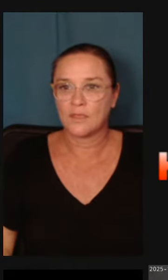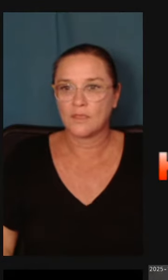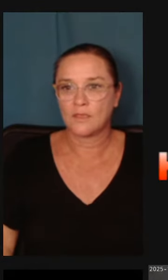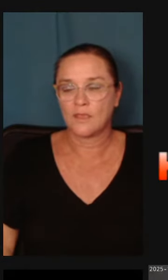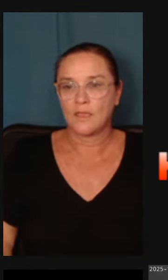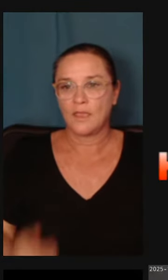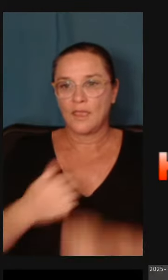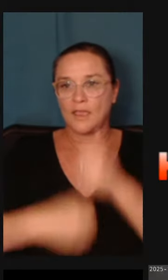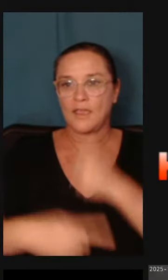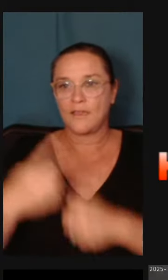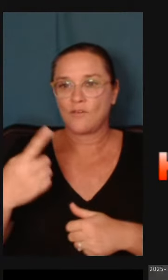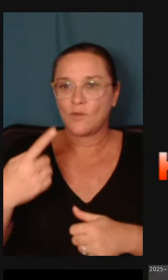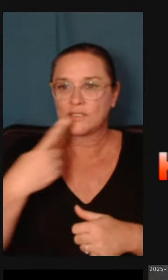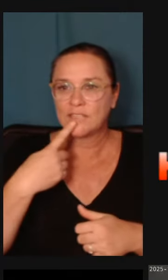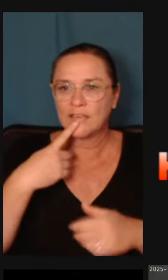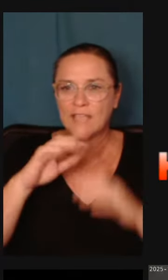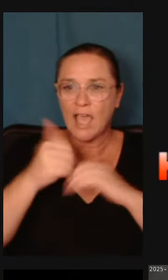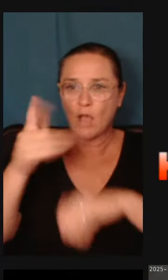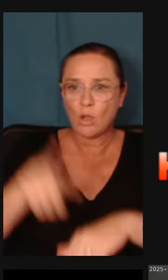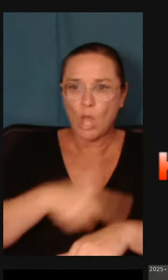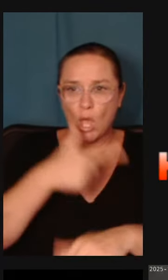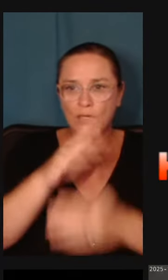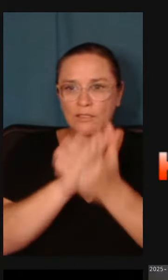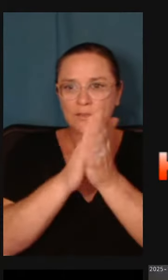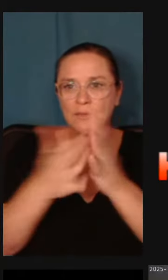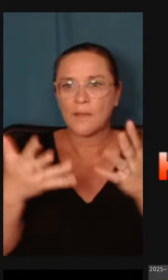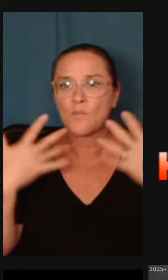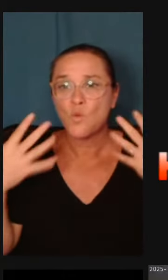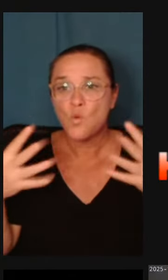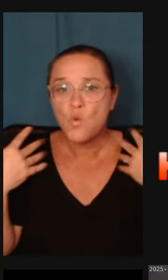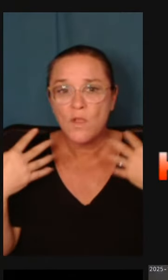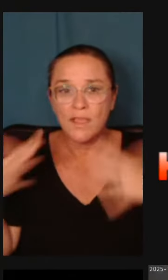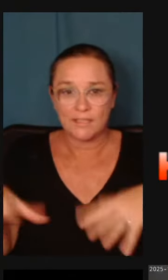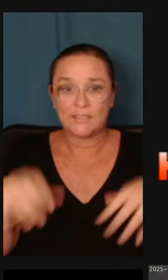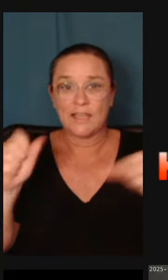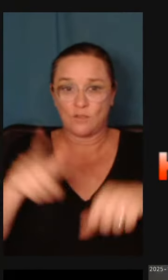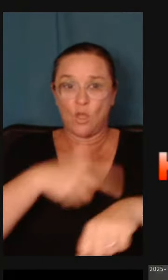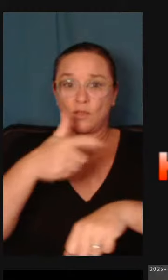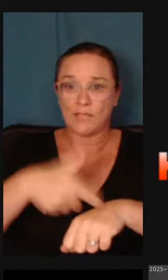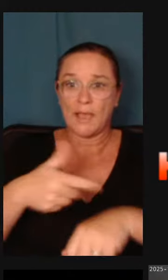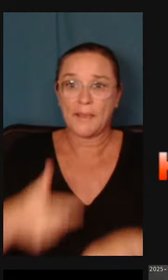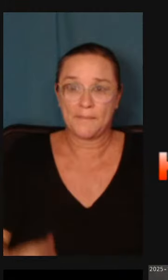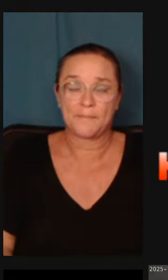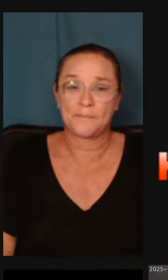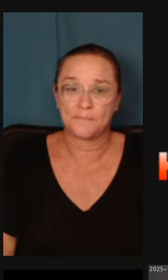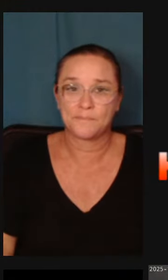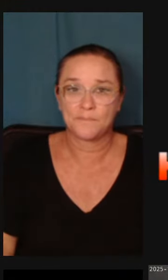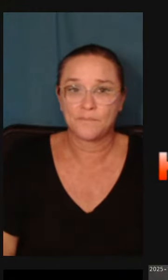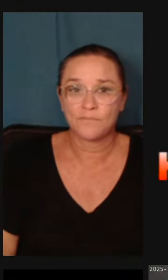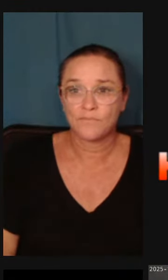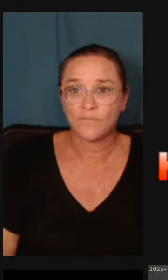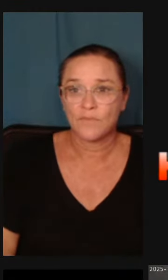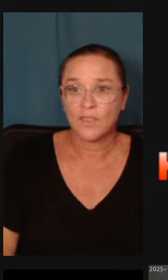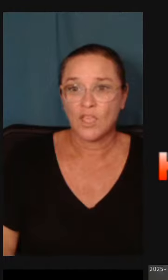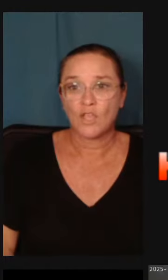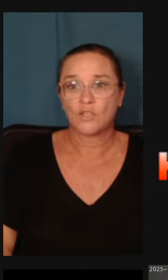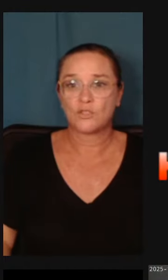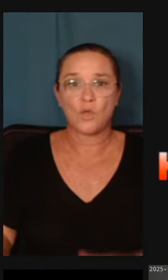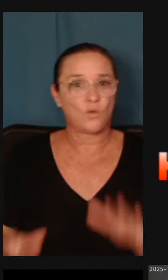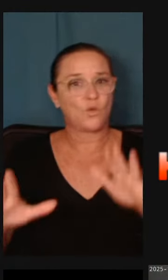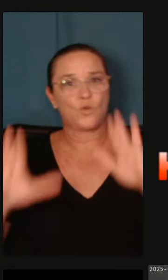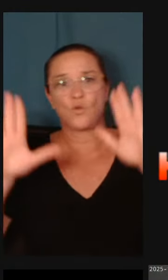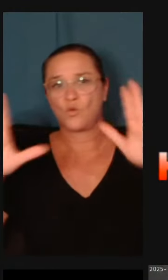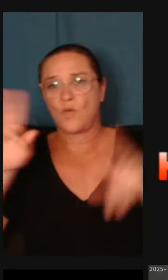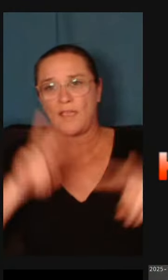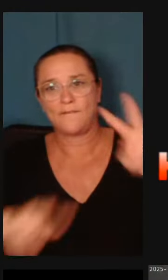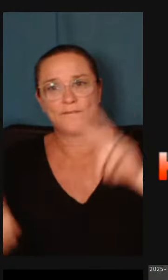asks, how long does it take to cool? There you go. Takes a while. Right. So even great views out there in the morning. I have some friends